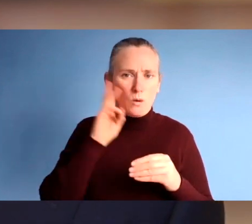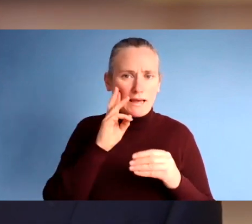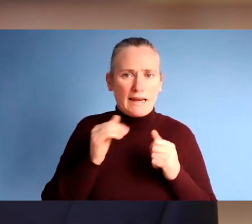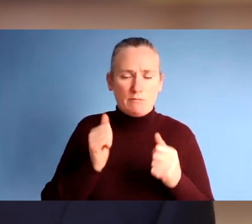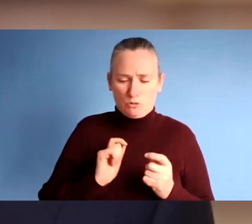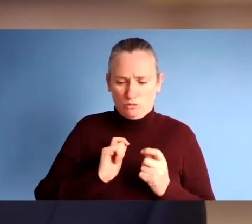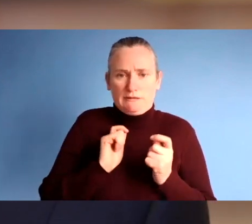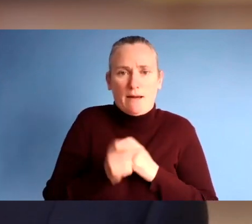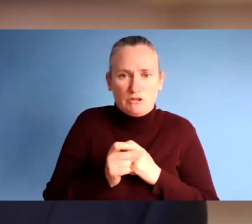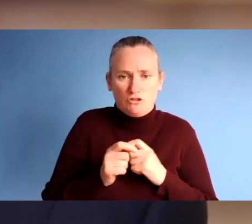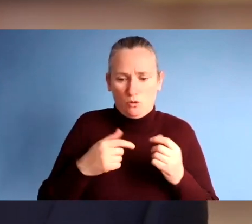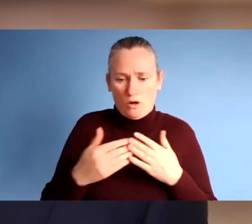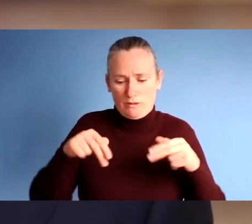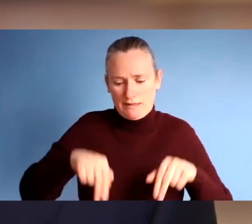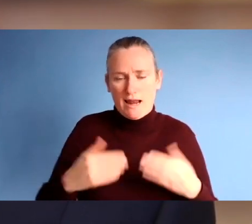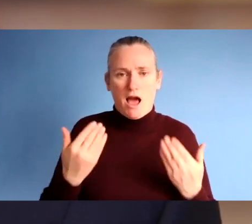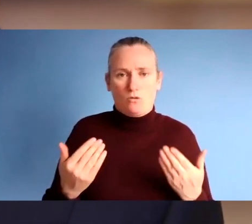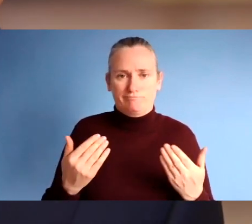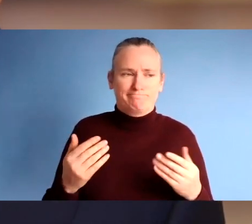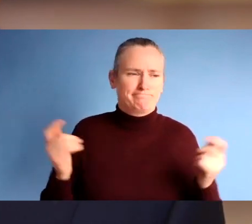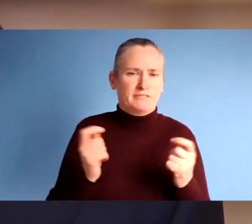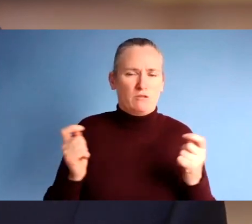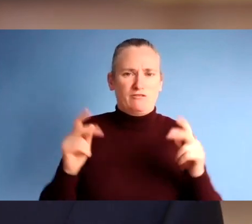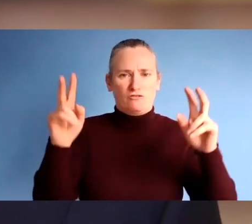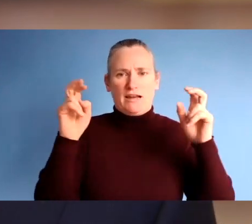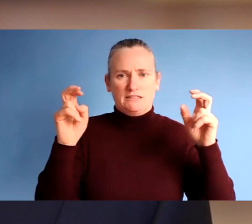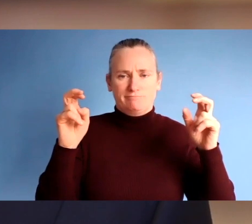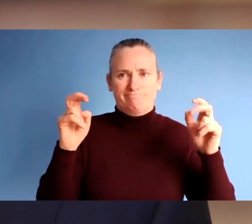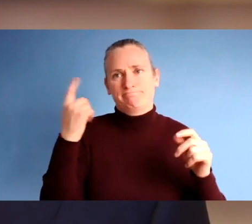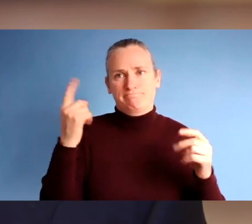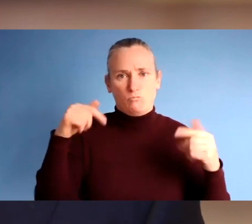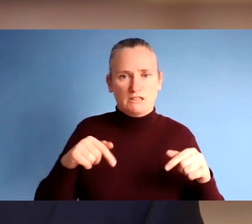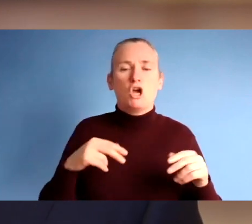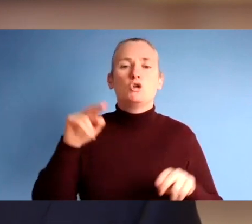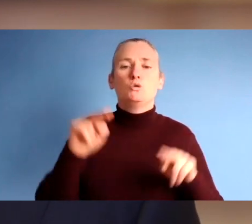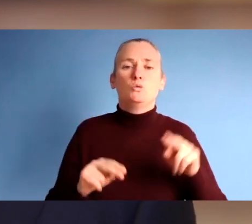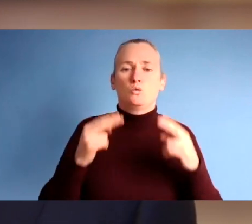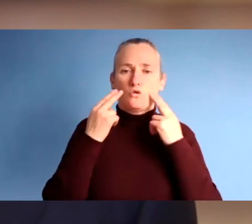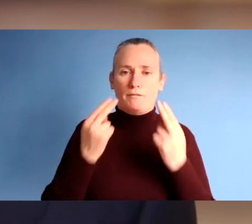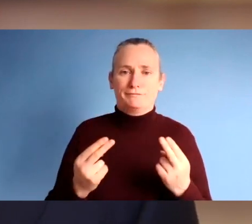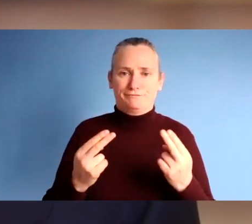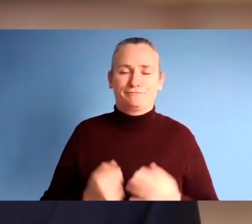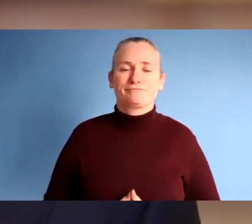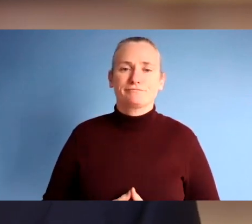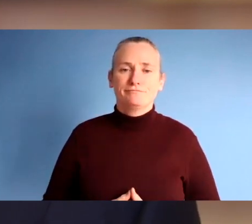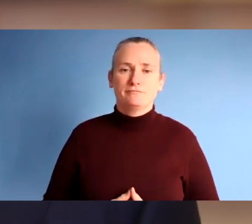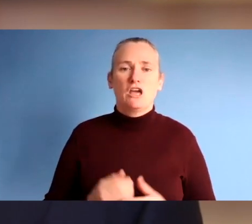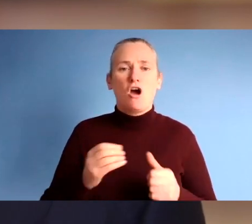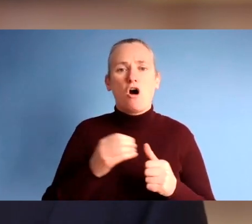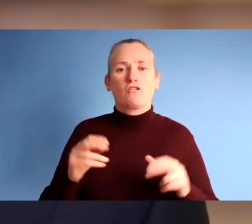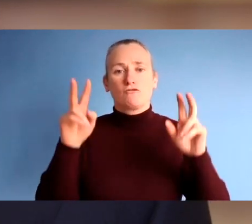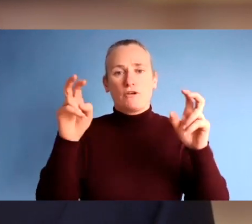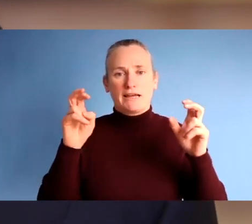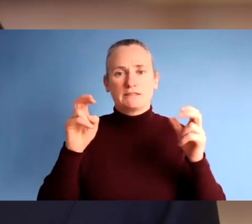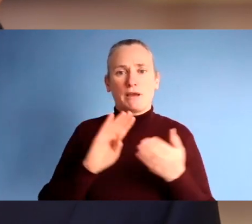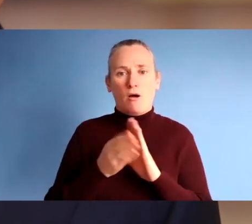adapt to what we now consider in that terrible phrase to be the new normal. The other phrase gaining